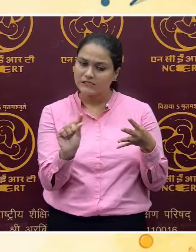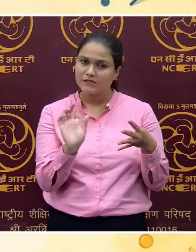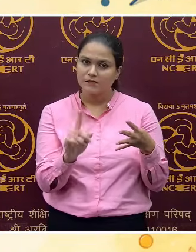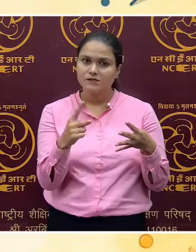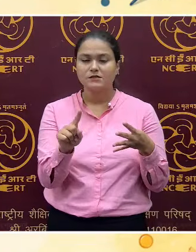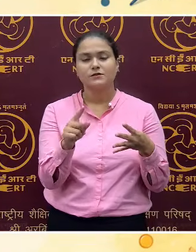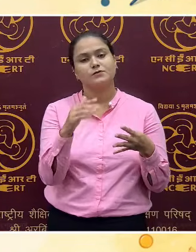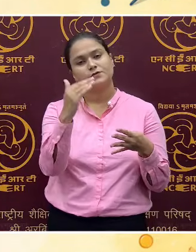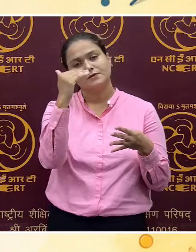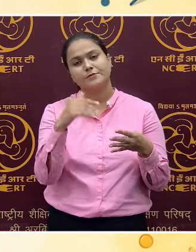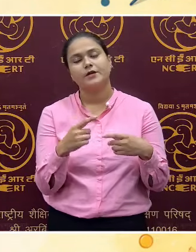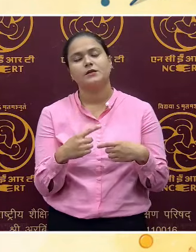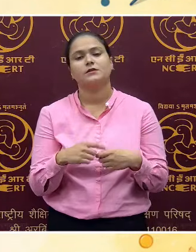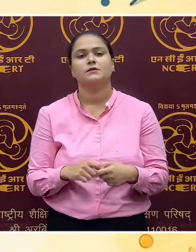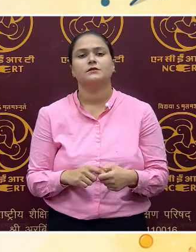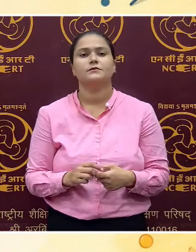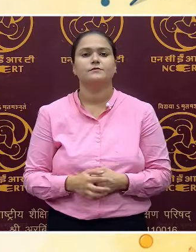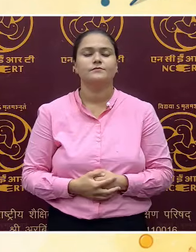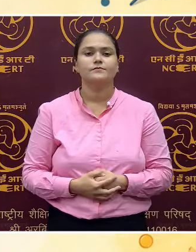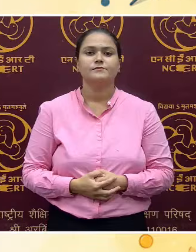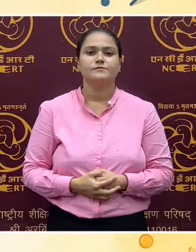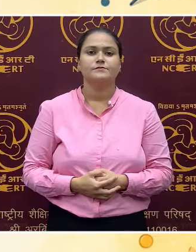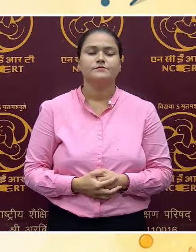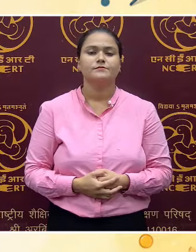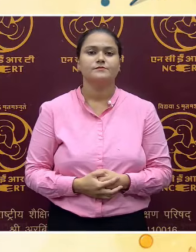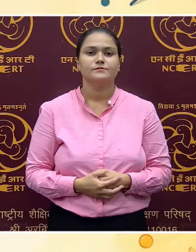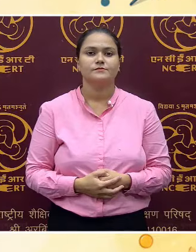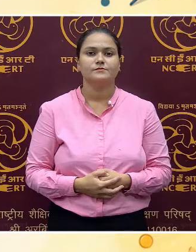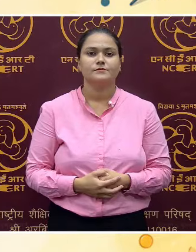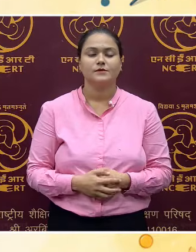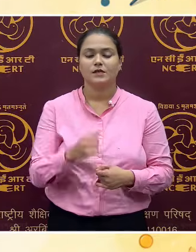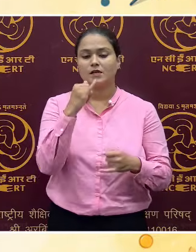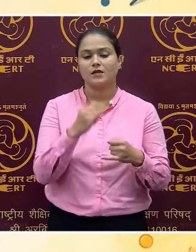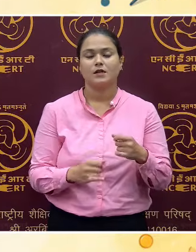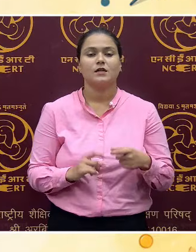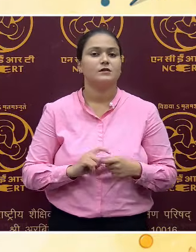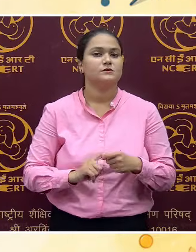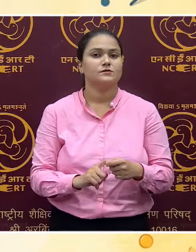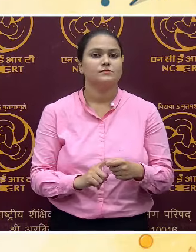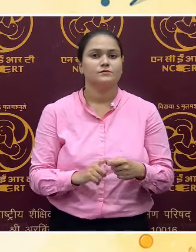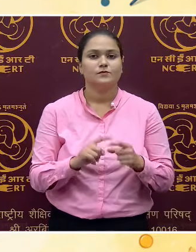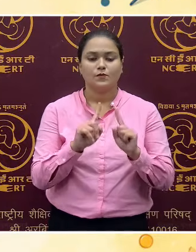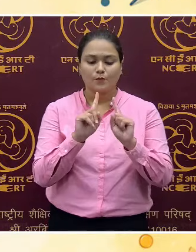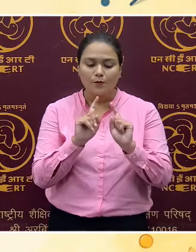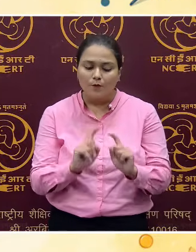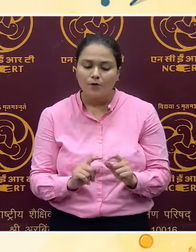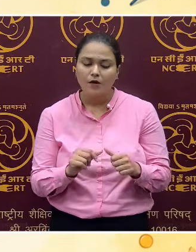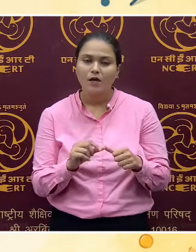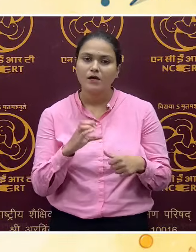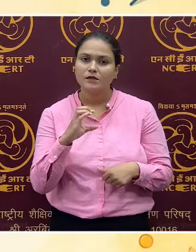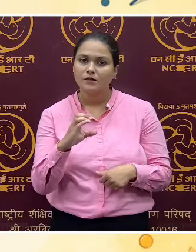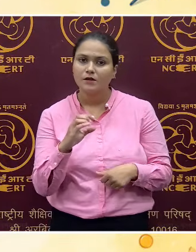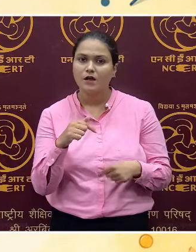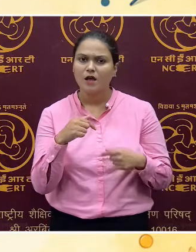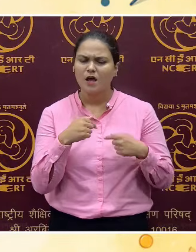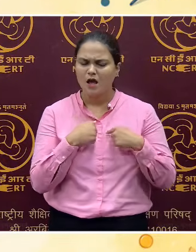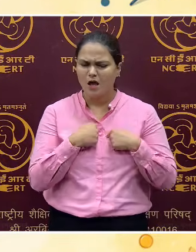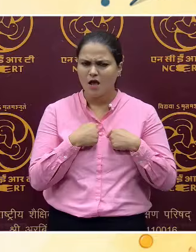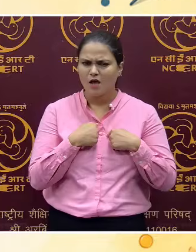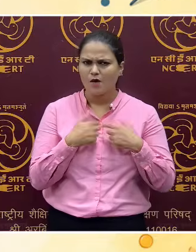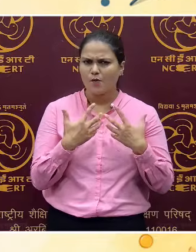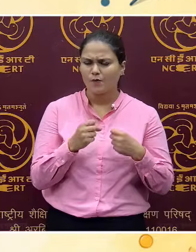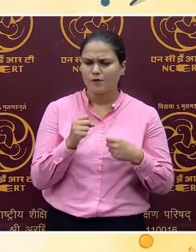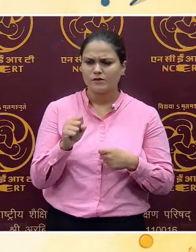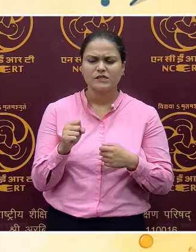one. We are also running out of time. Identify the active voice for the given sentence. Why should I be suspected by